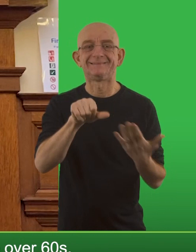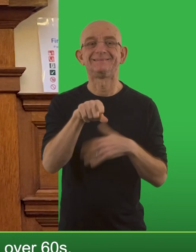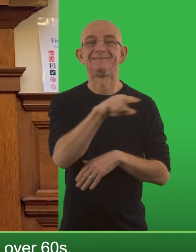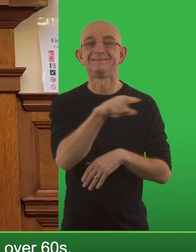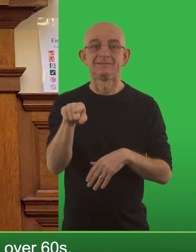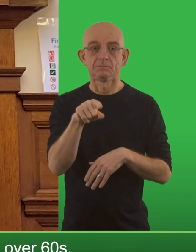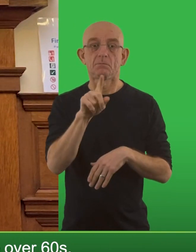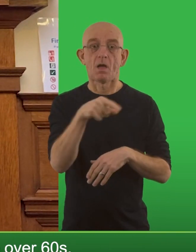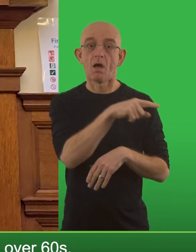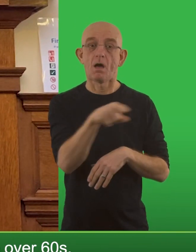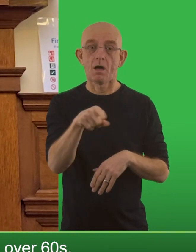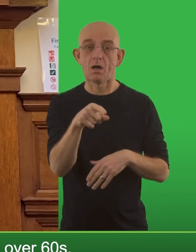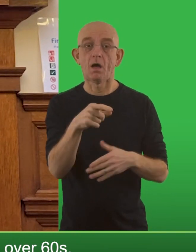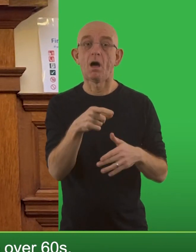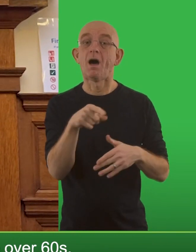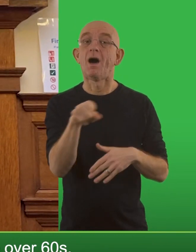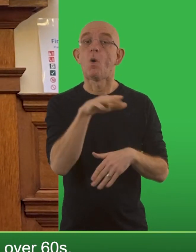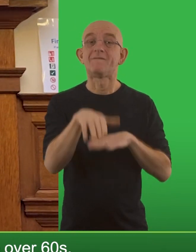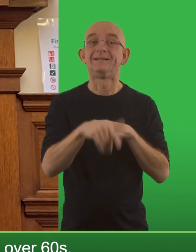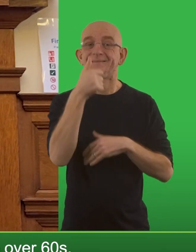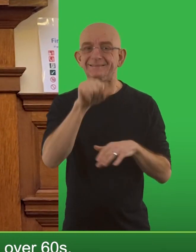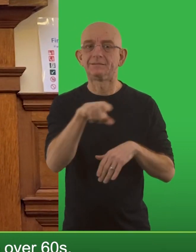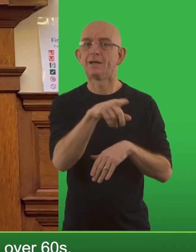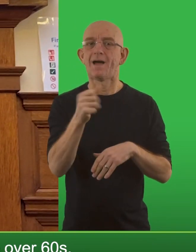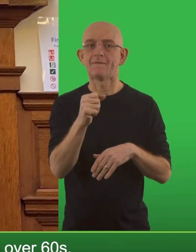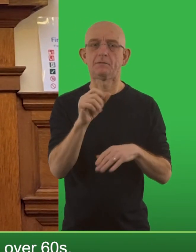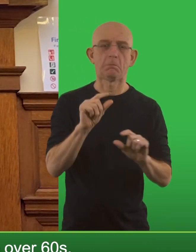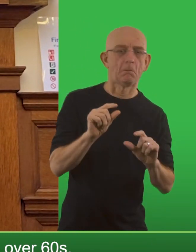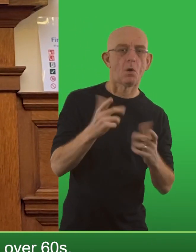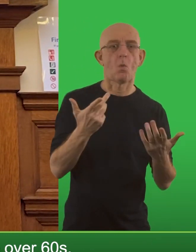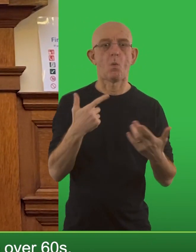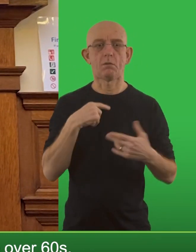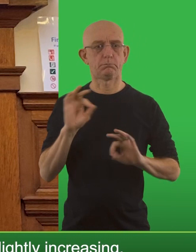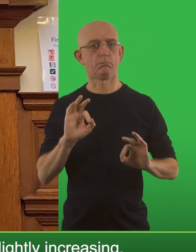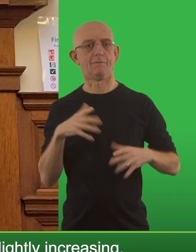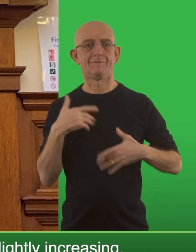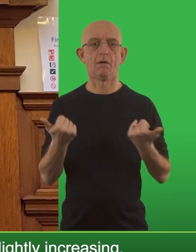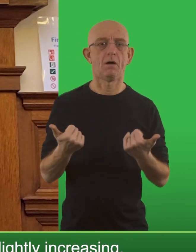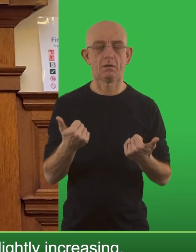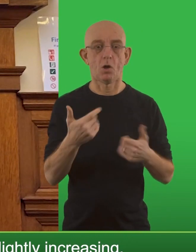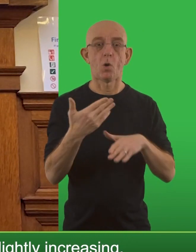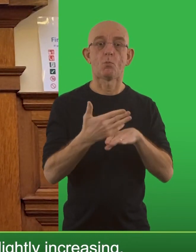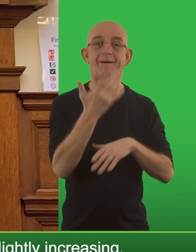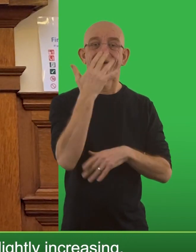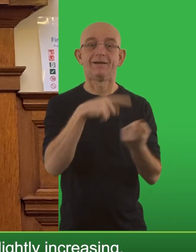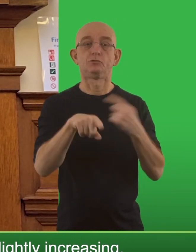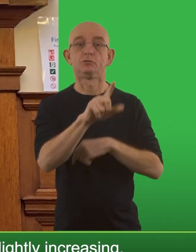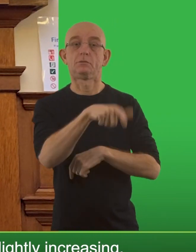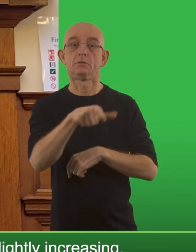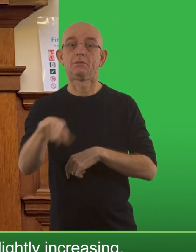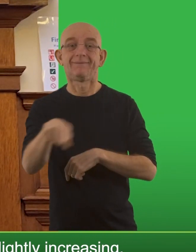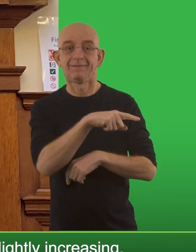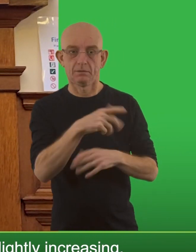are falling in the over 60s. There are still some cases in the over 60s, but mild or asymptomatic. The working age